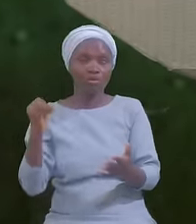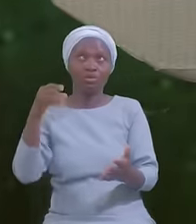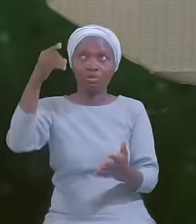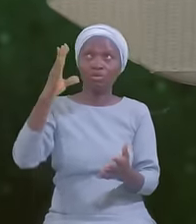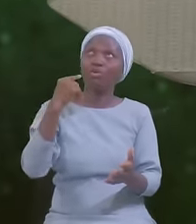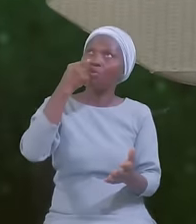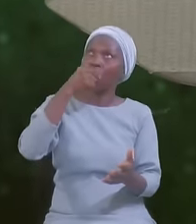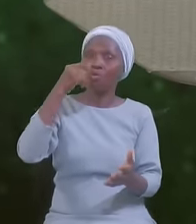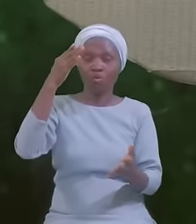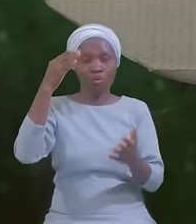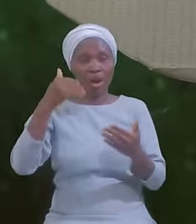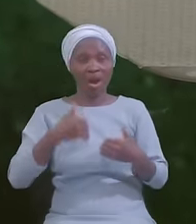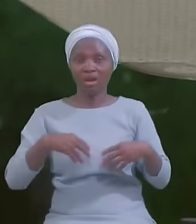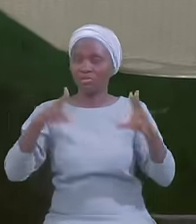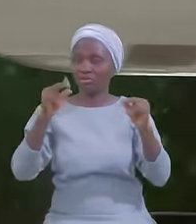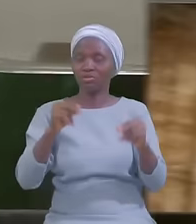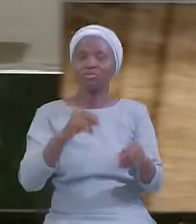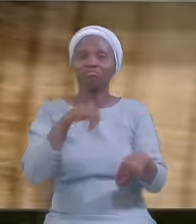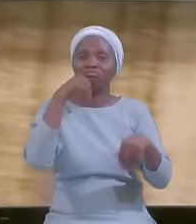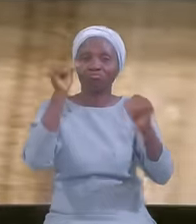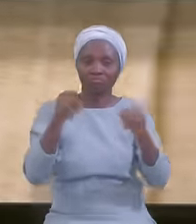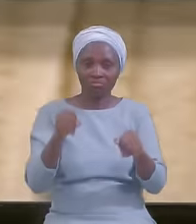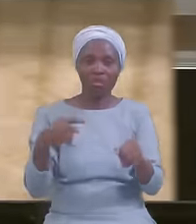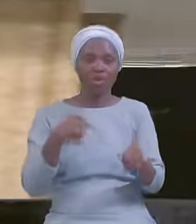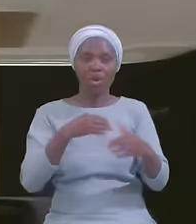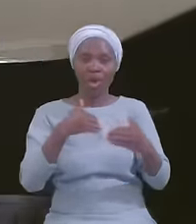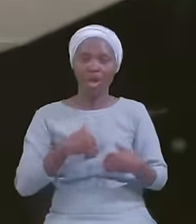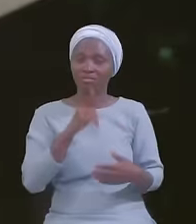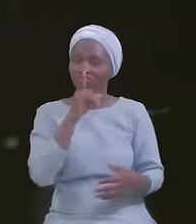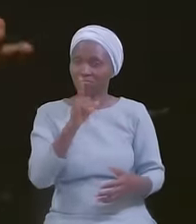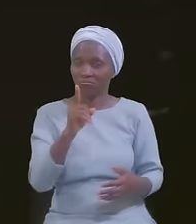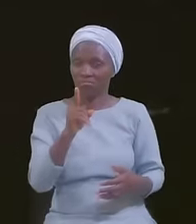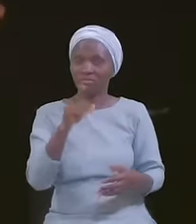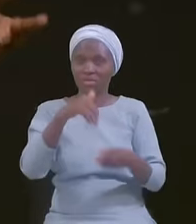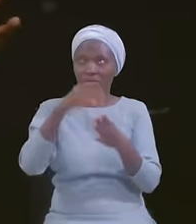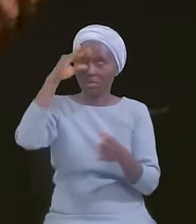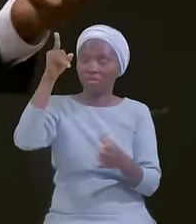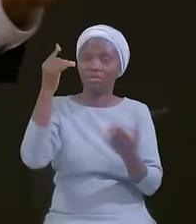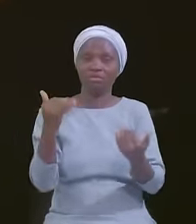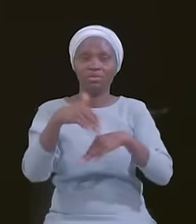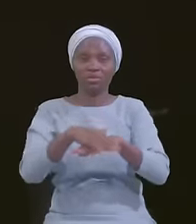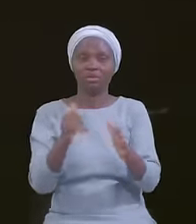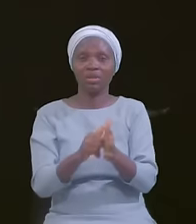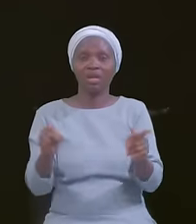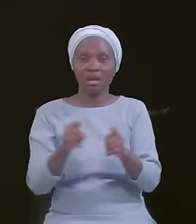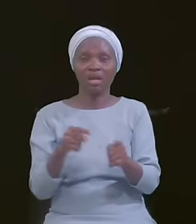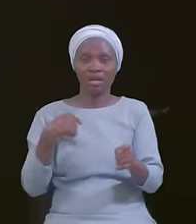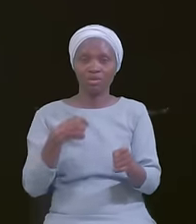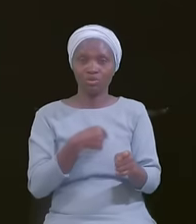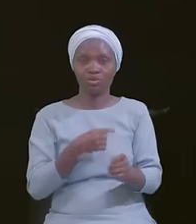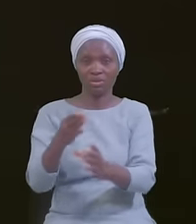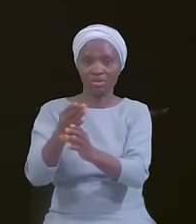no impossibility. We have assurances tonight that as we receive the